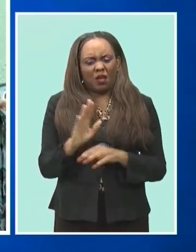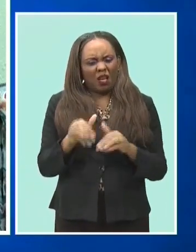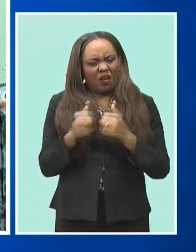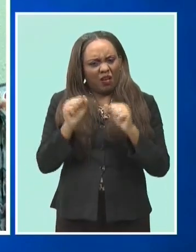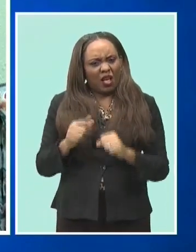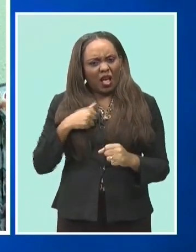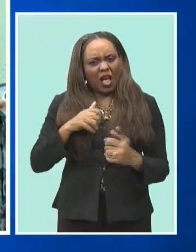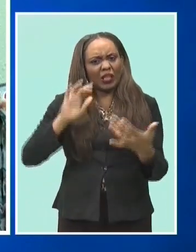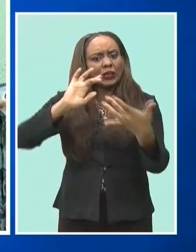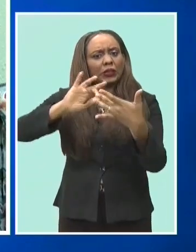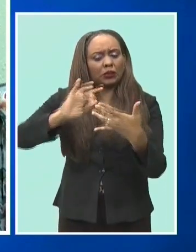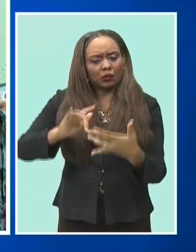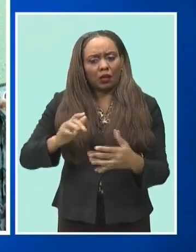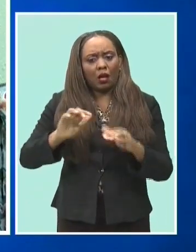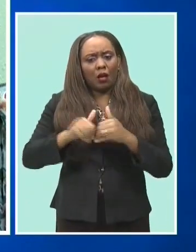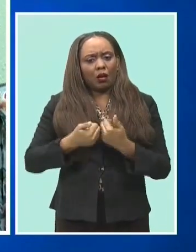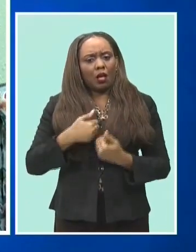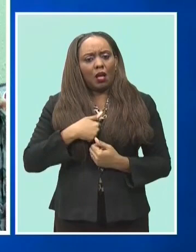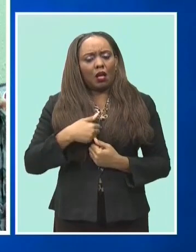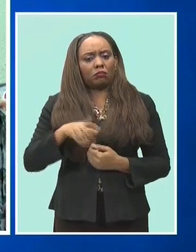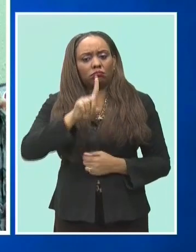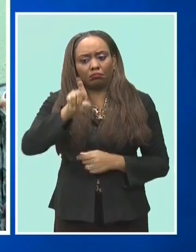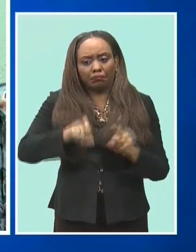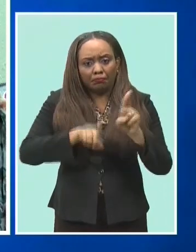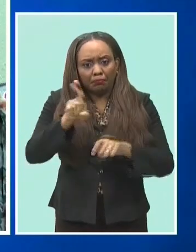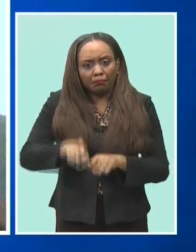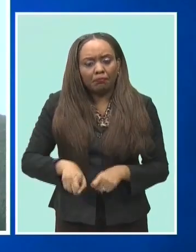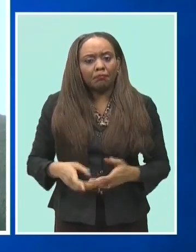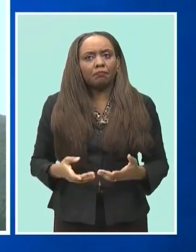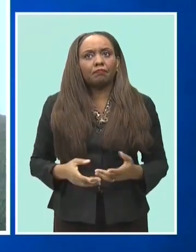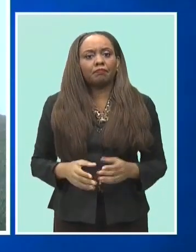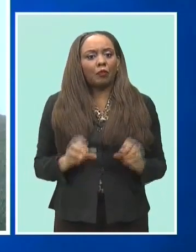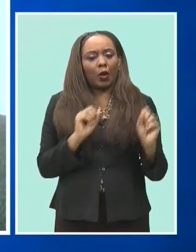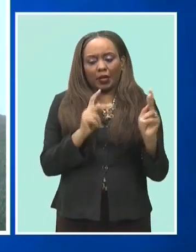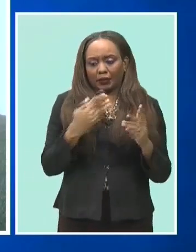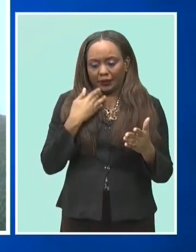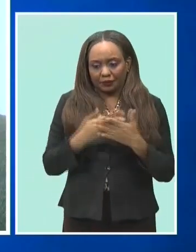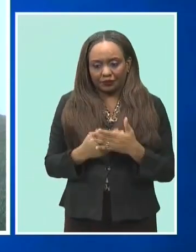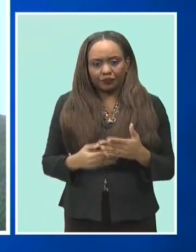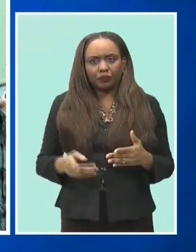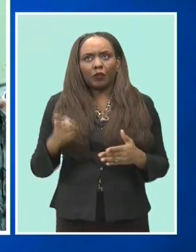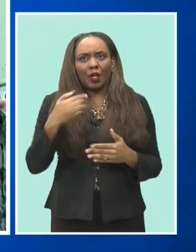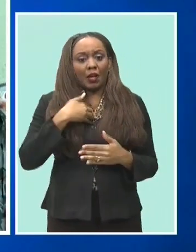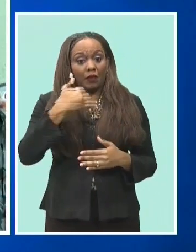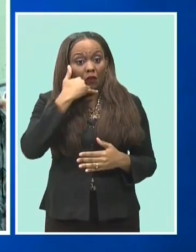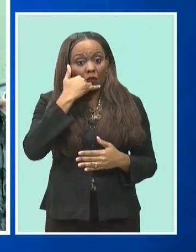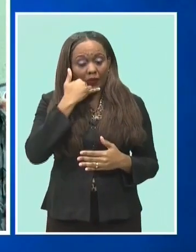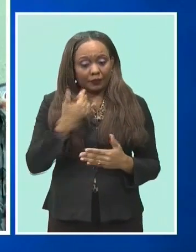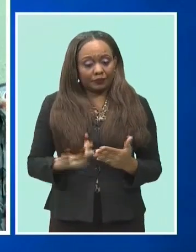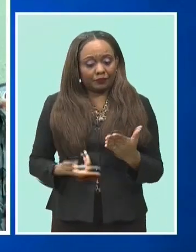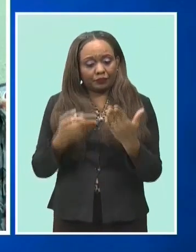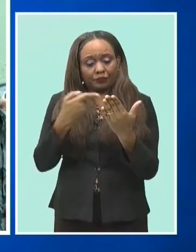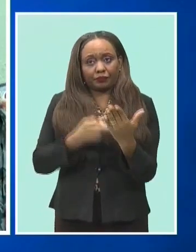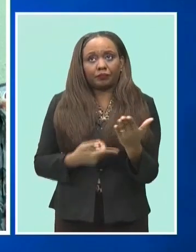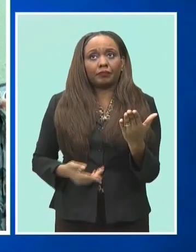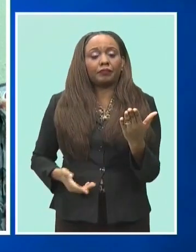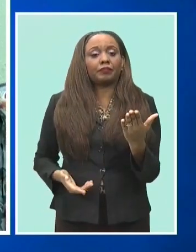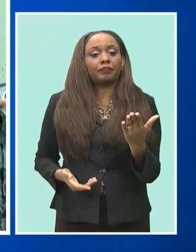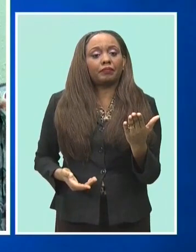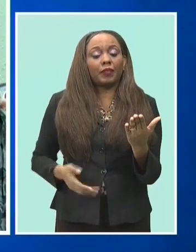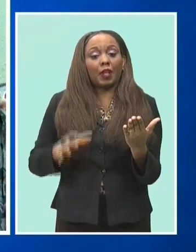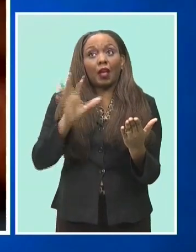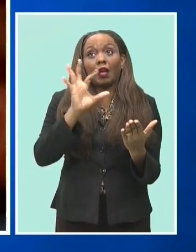I comment and ask questions real time? Good. So you have your phone, everyone has a phone, Shane, and you go into